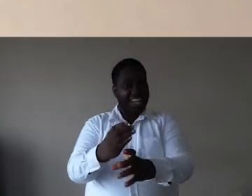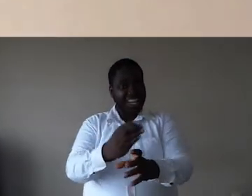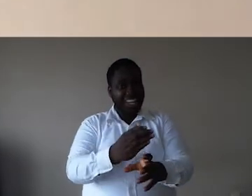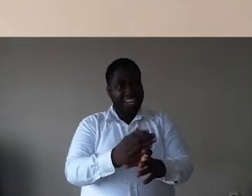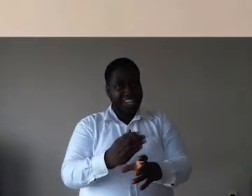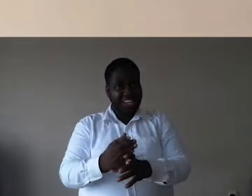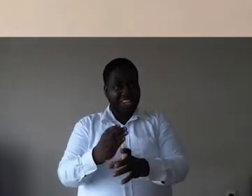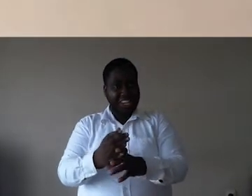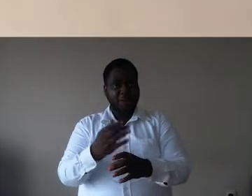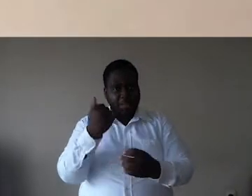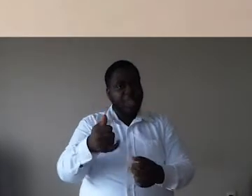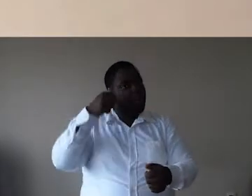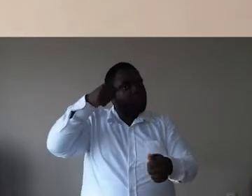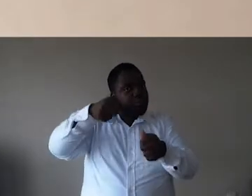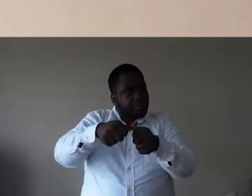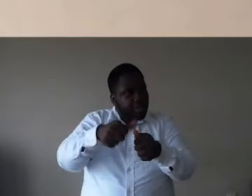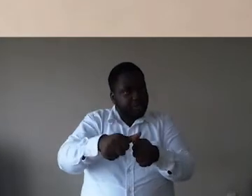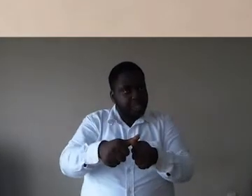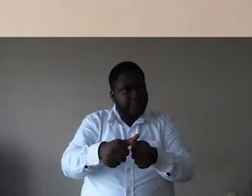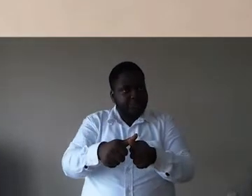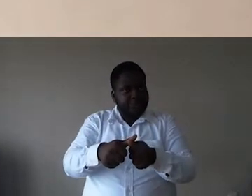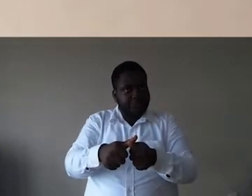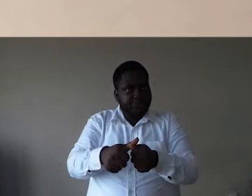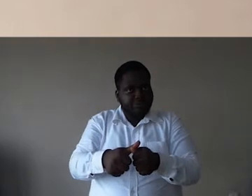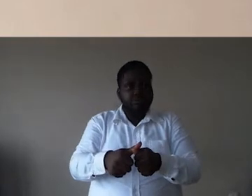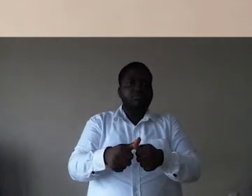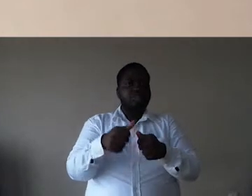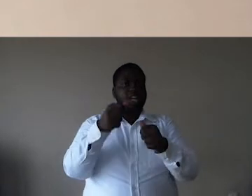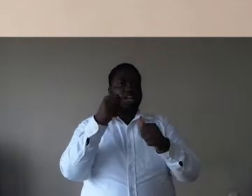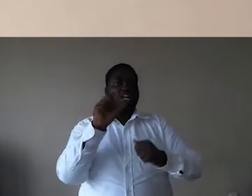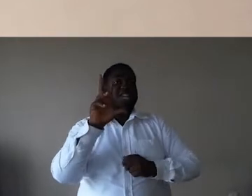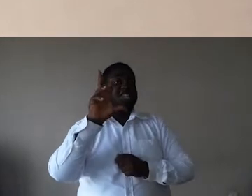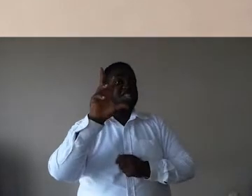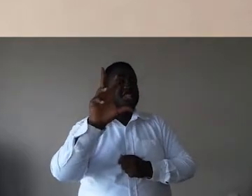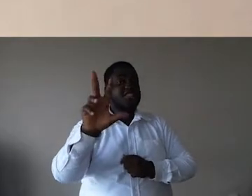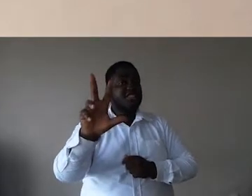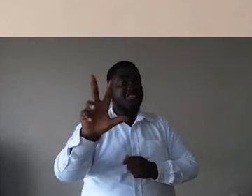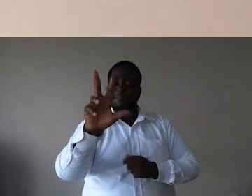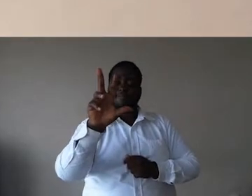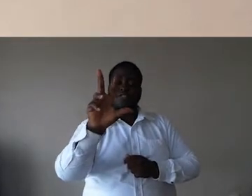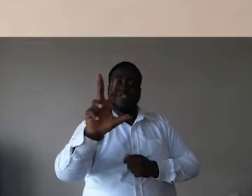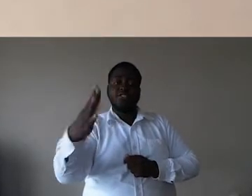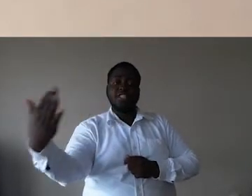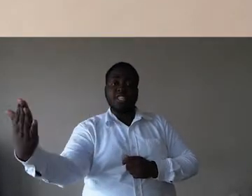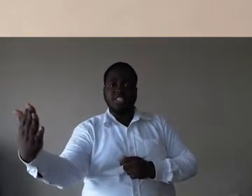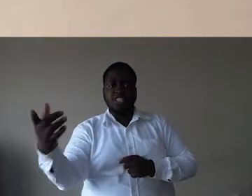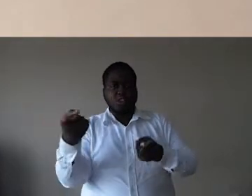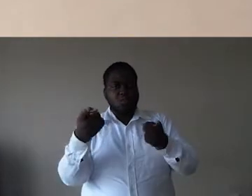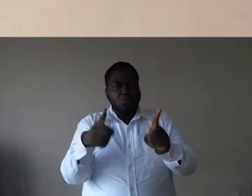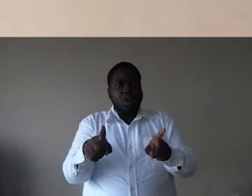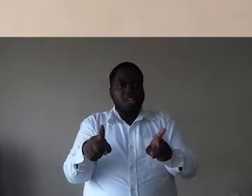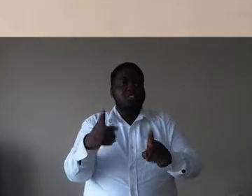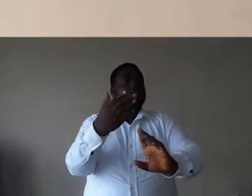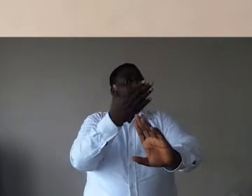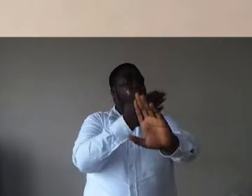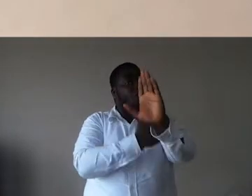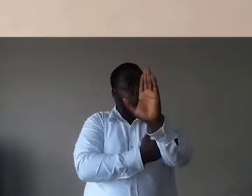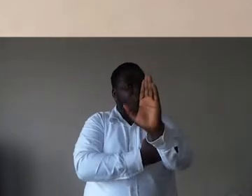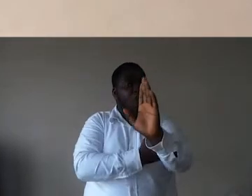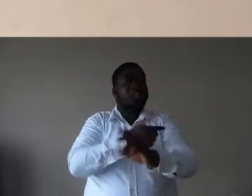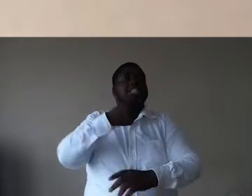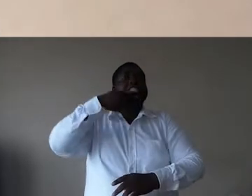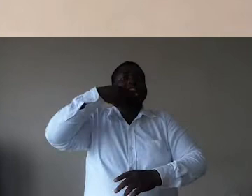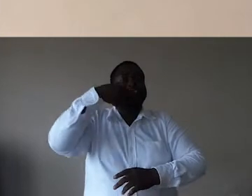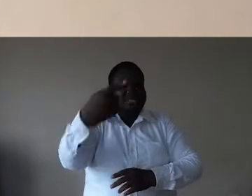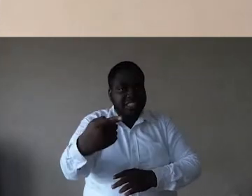stated earlier. When God speaks, man believes, man obeys, God saves. Let me take that